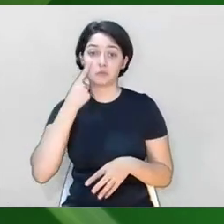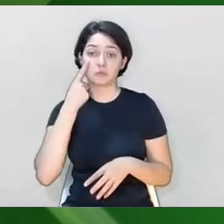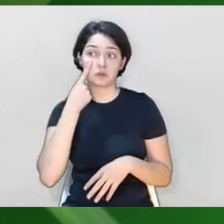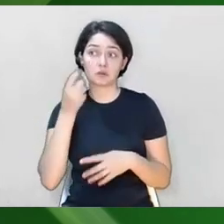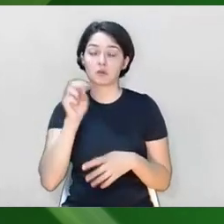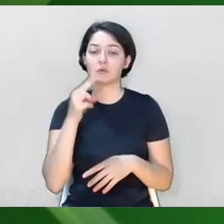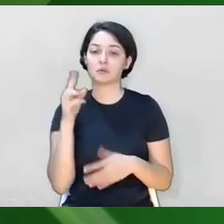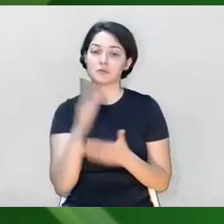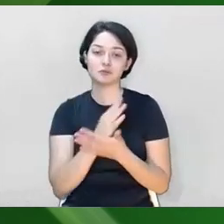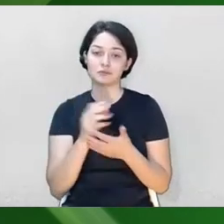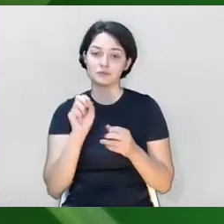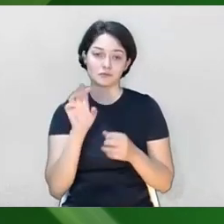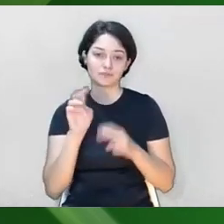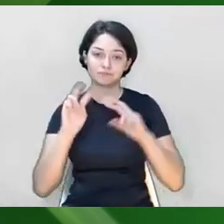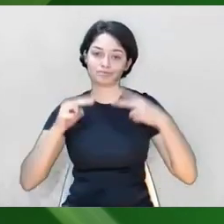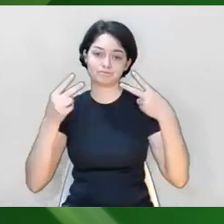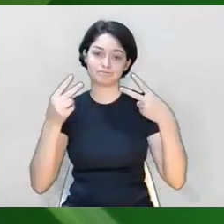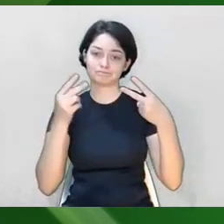good? But it was a link that didn't work.